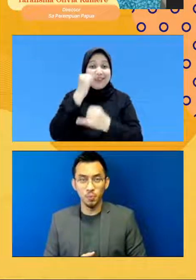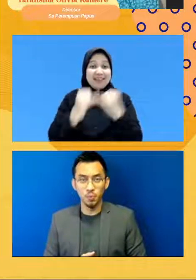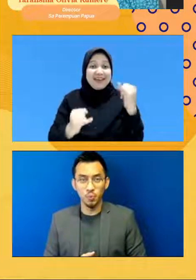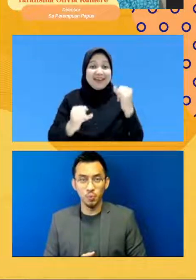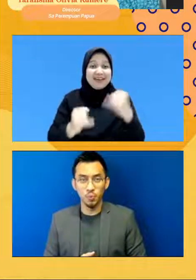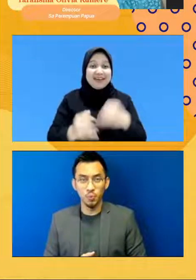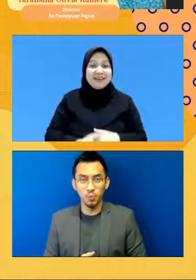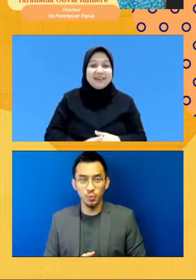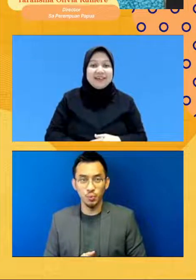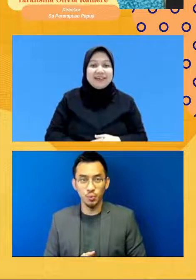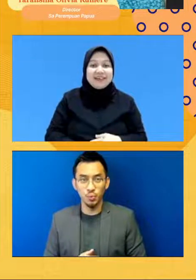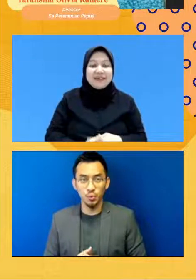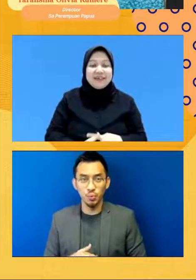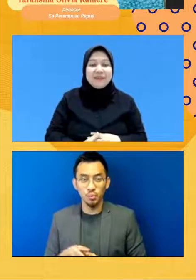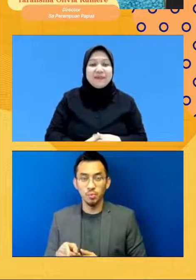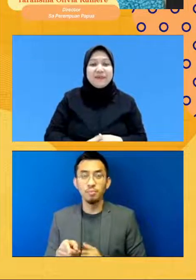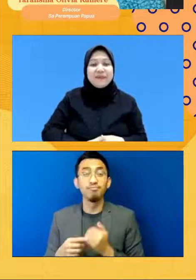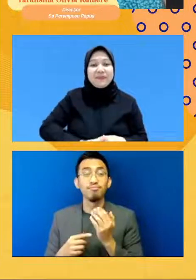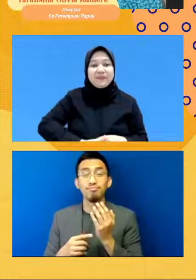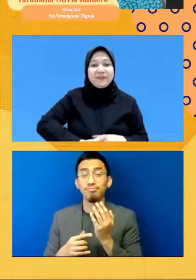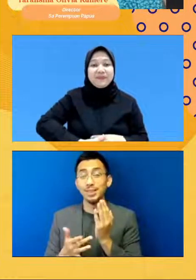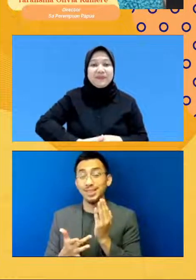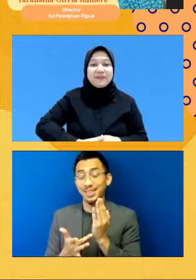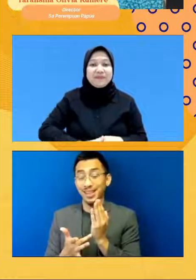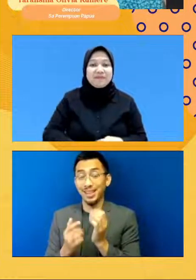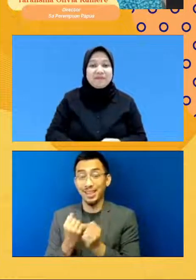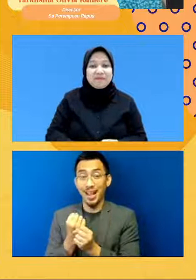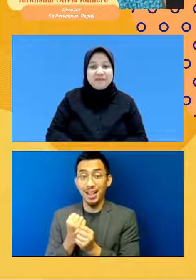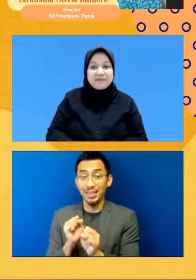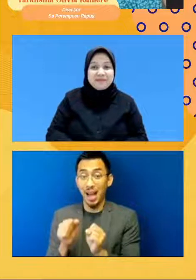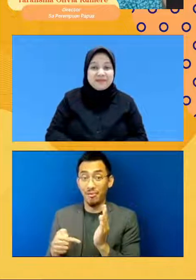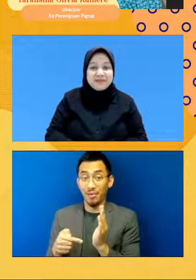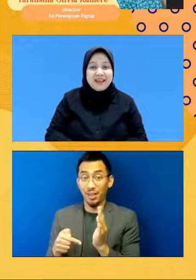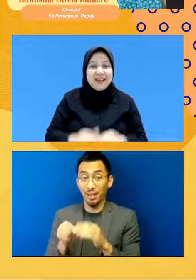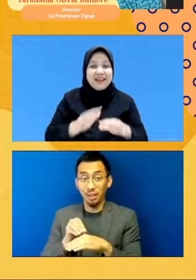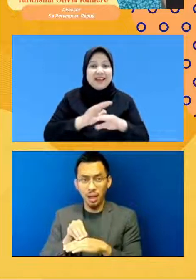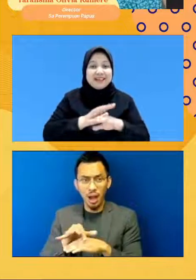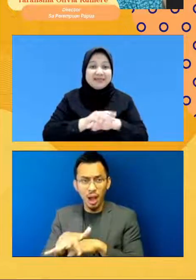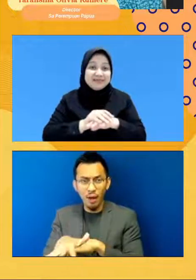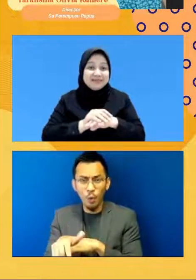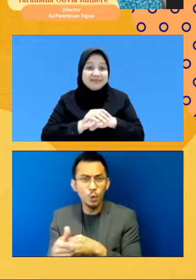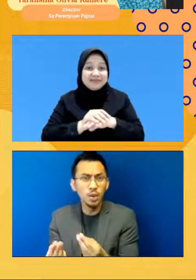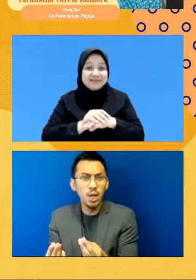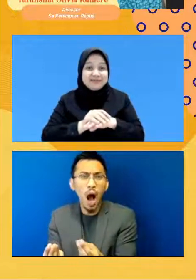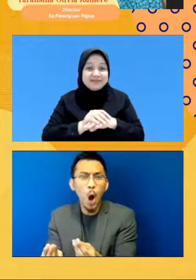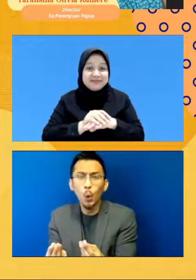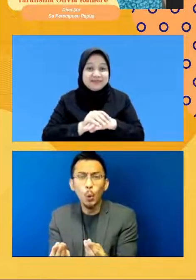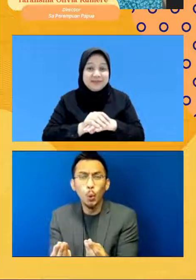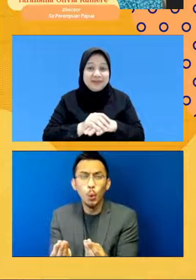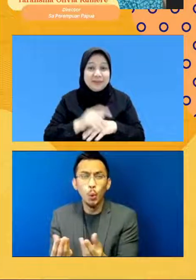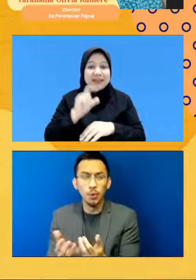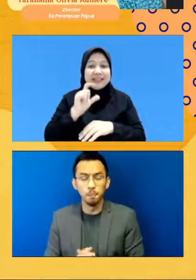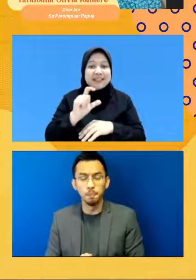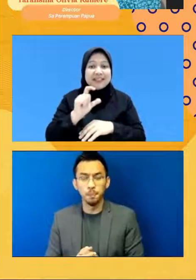Be ready and be focused. How can we influence digital safety?